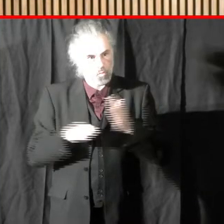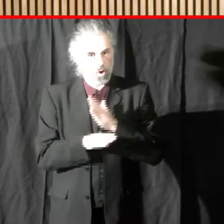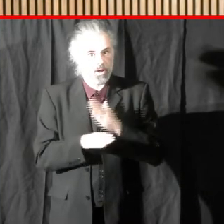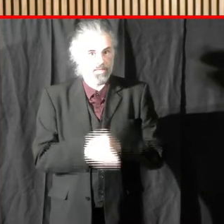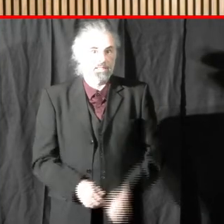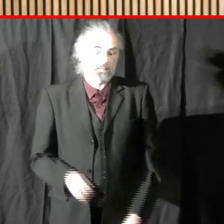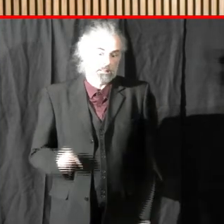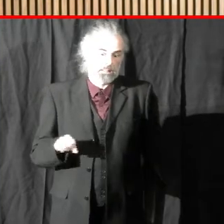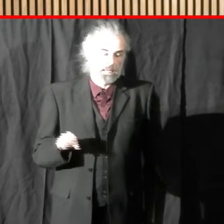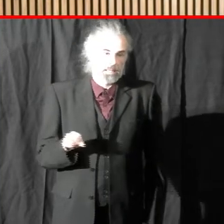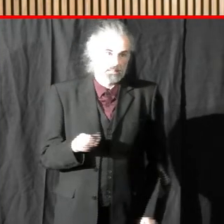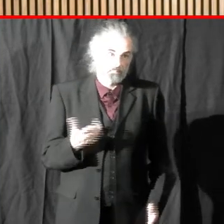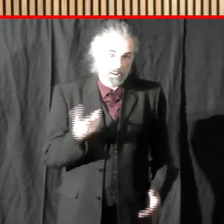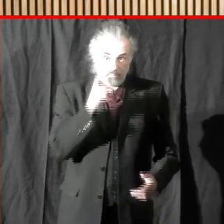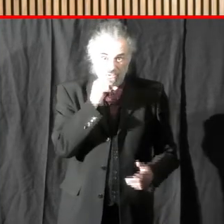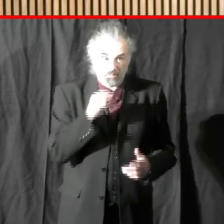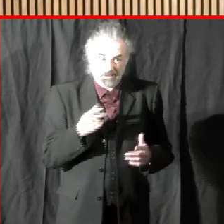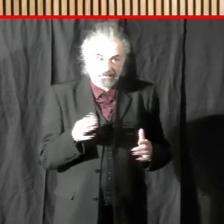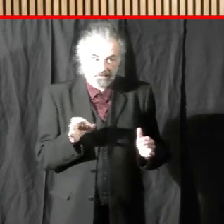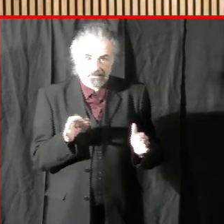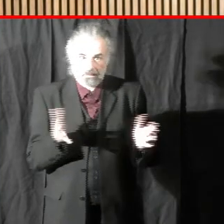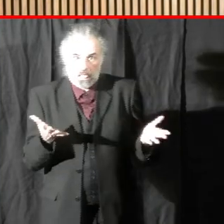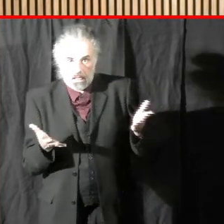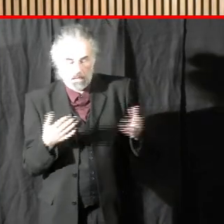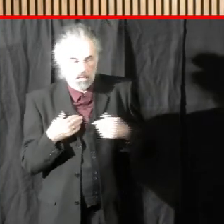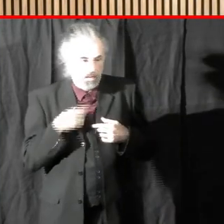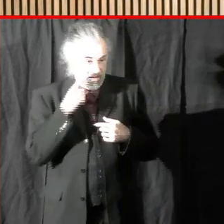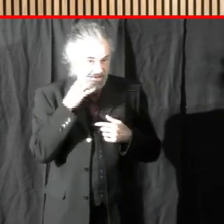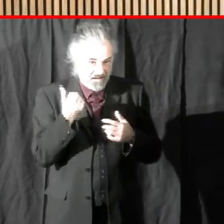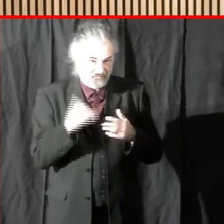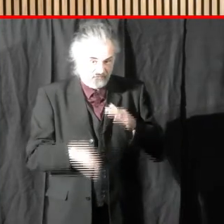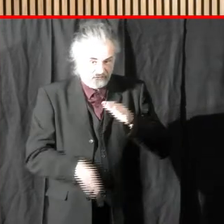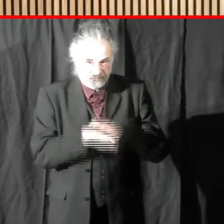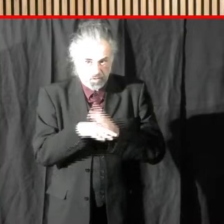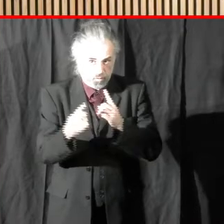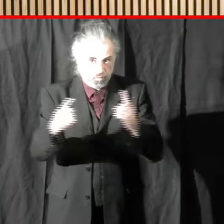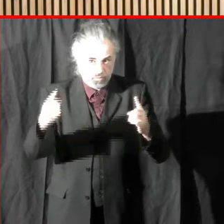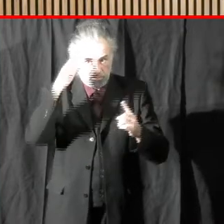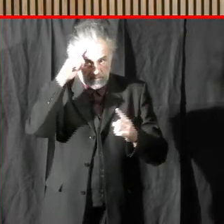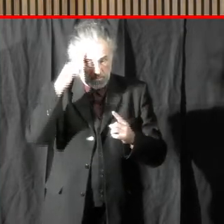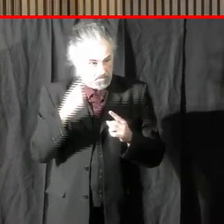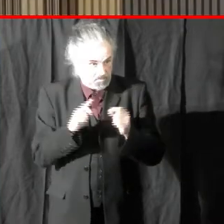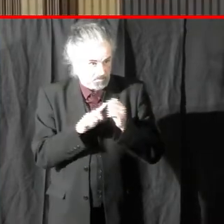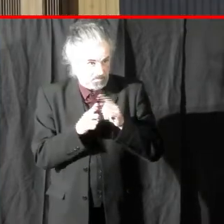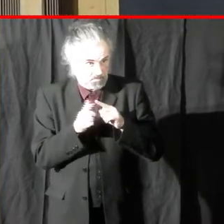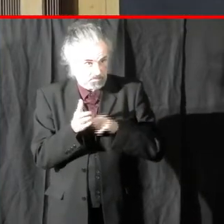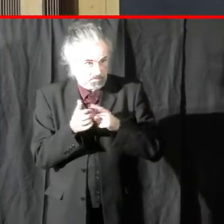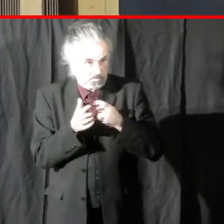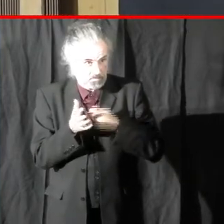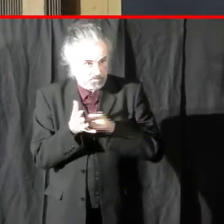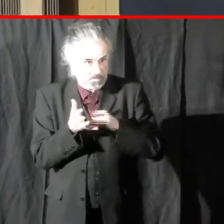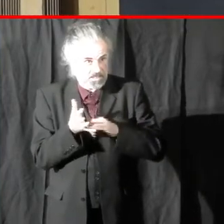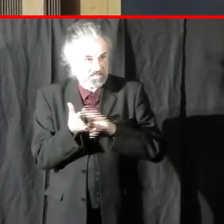did. Possibly a bit too well, because now it turns out there's an entire town called Petersville. Have you heard of it? No, neither had I. Don't worry about it. Petersville has